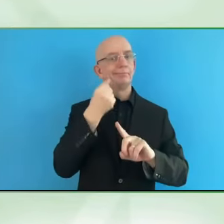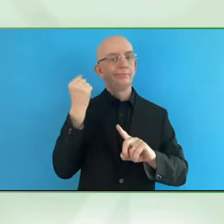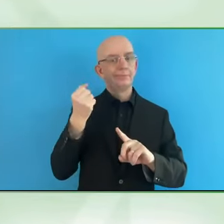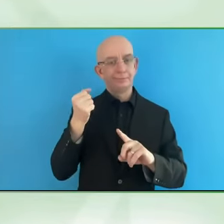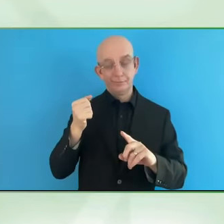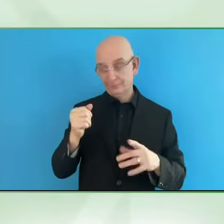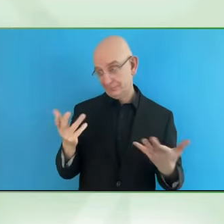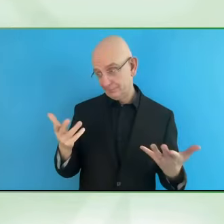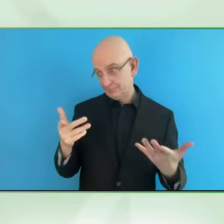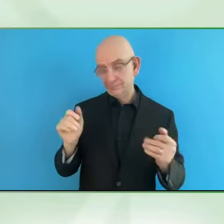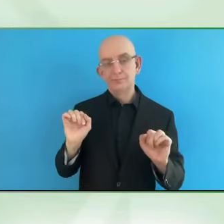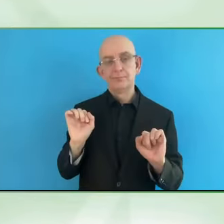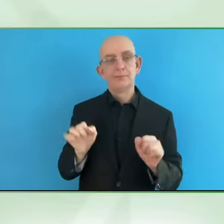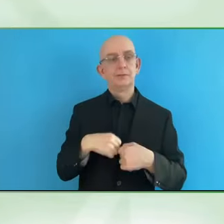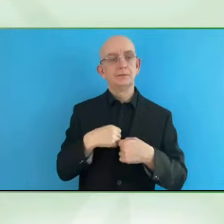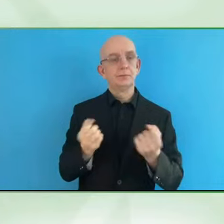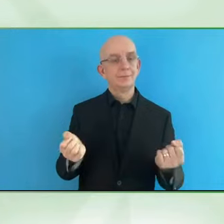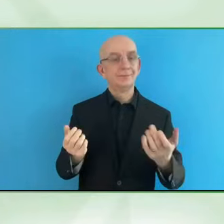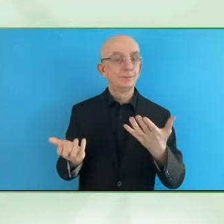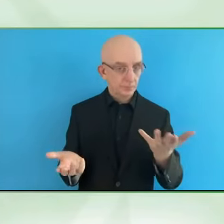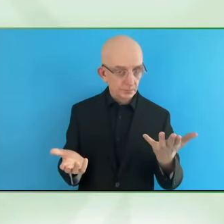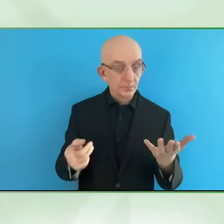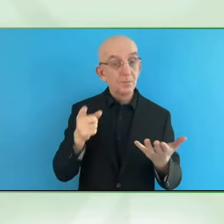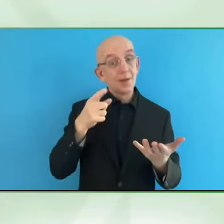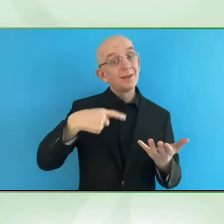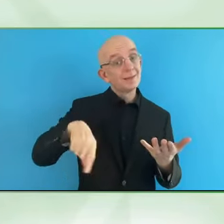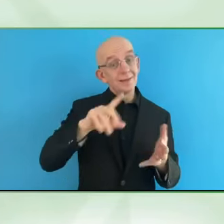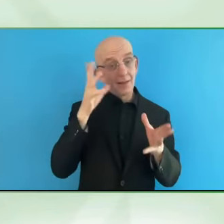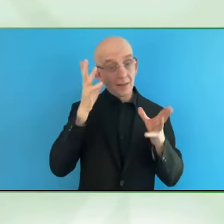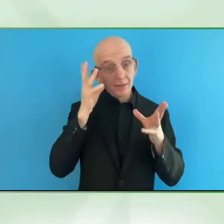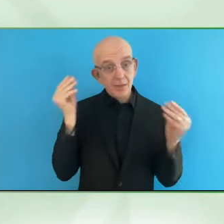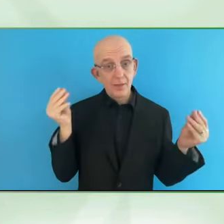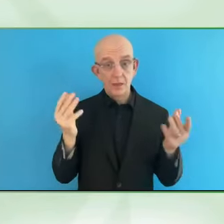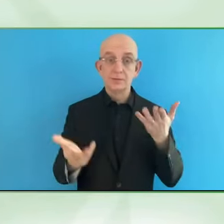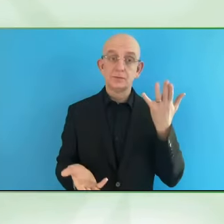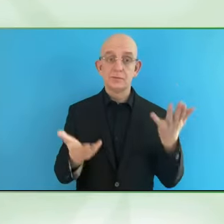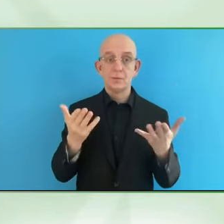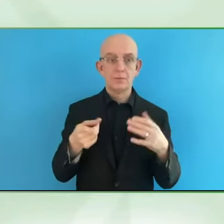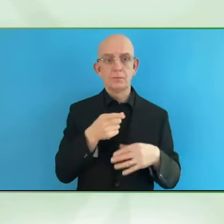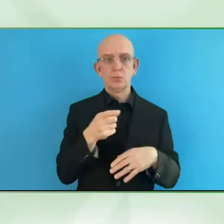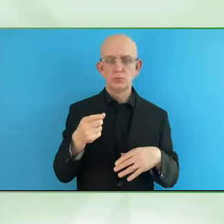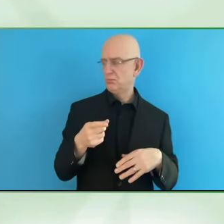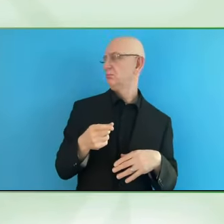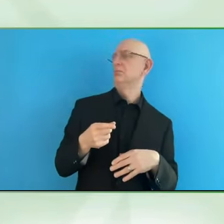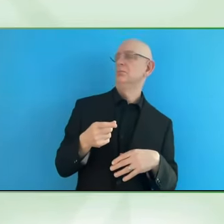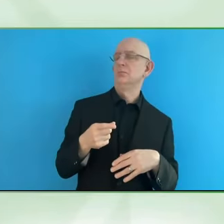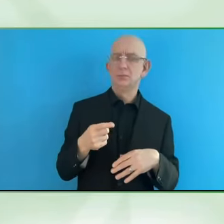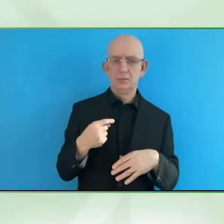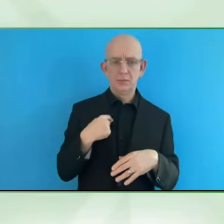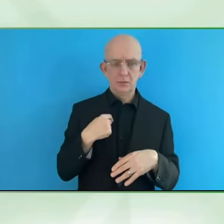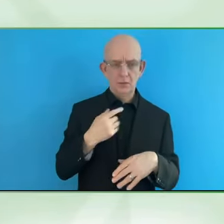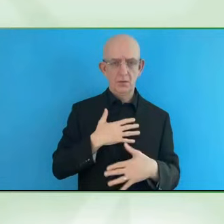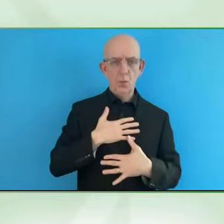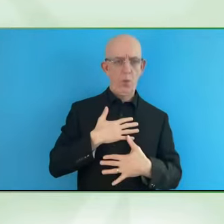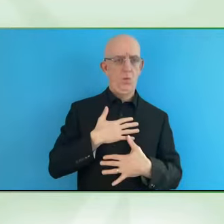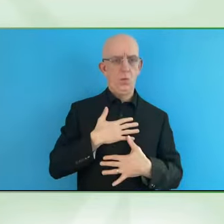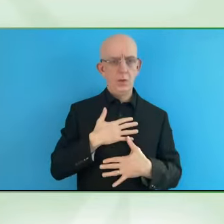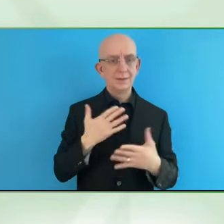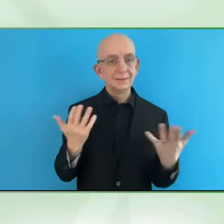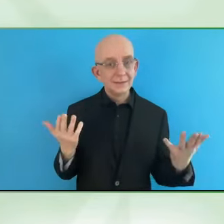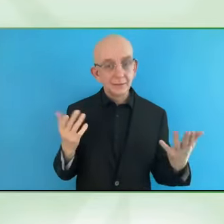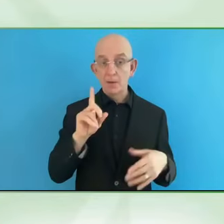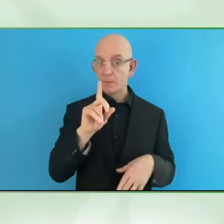education, whether it is the abolishment of special schools and subsequently the individualized education plan model implemented in